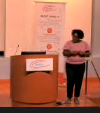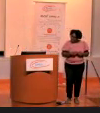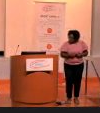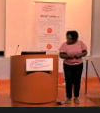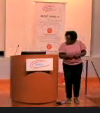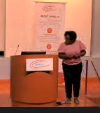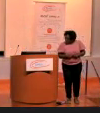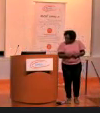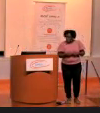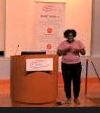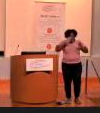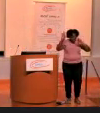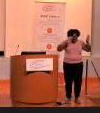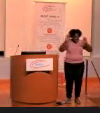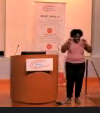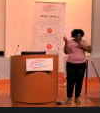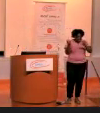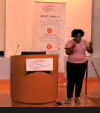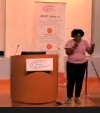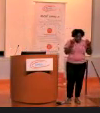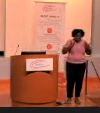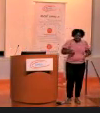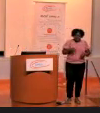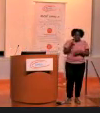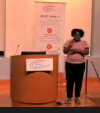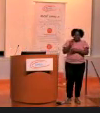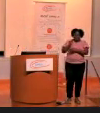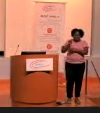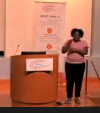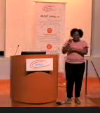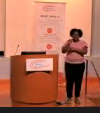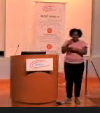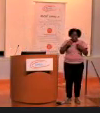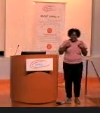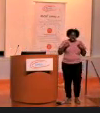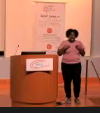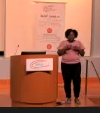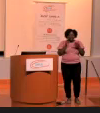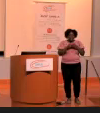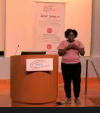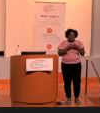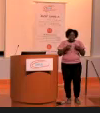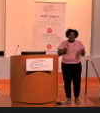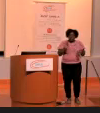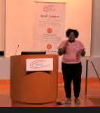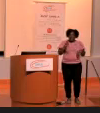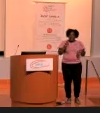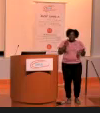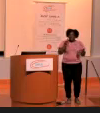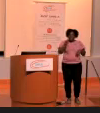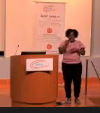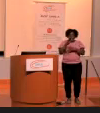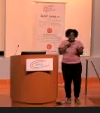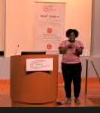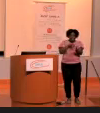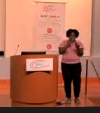on. All right. Hi, everyone. I'm Catherine Van Heist. I am a fertility doctor. I just finished my fellowship training at Cedars last